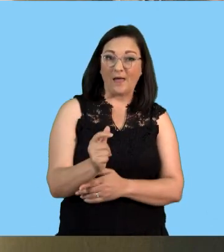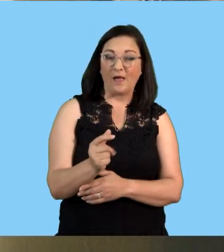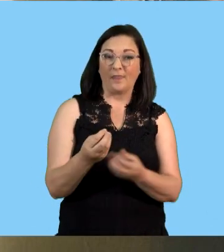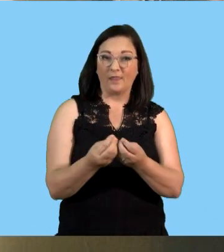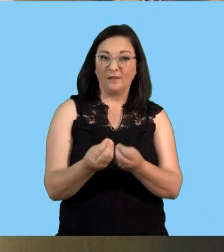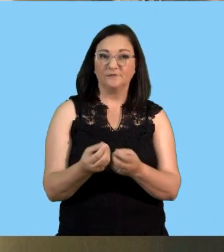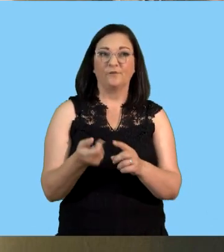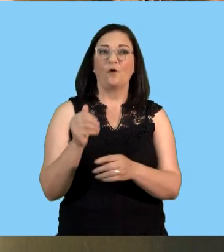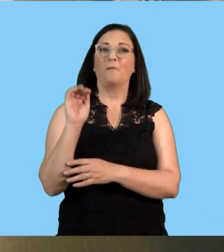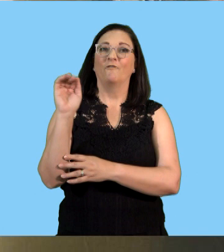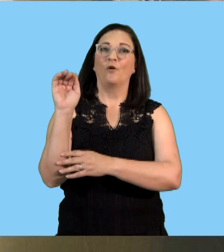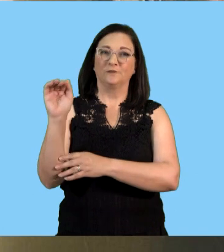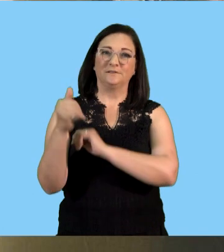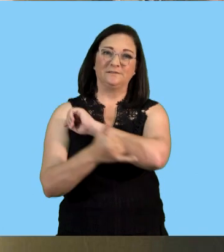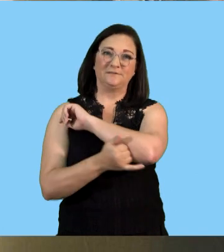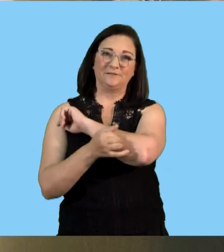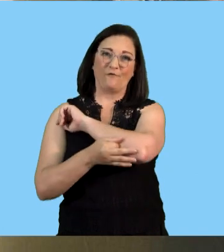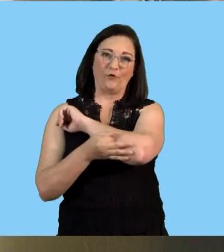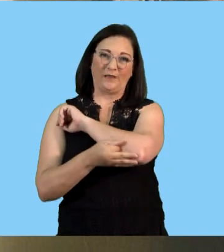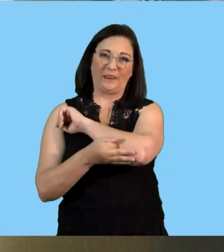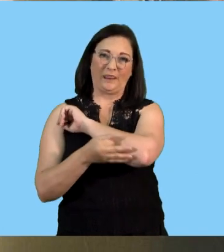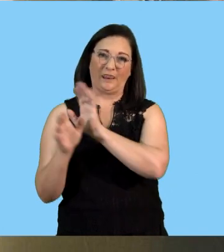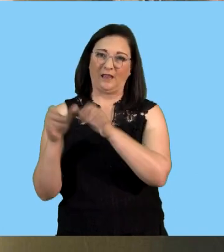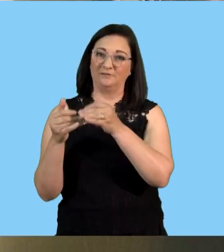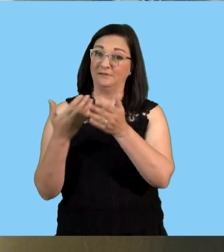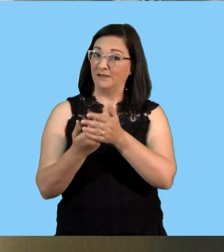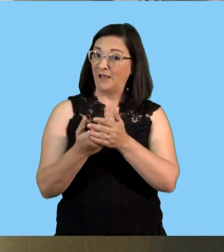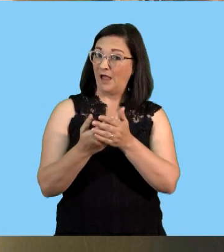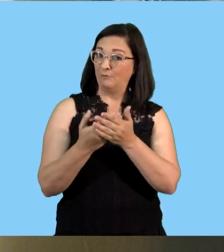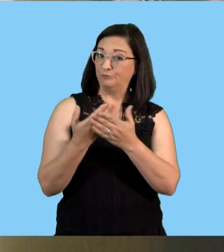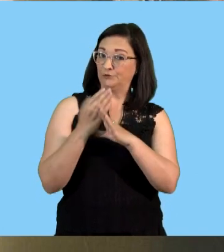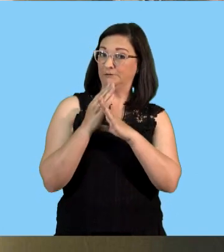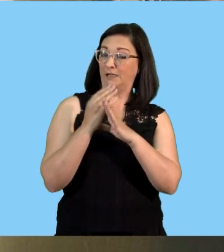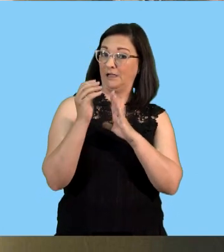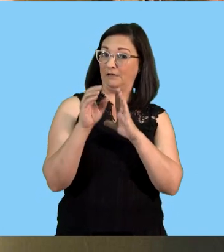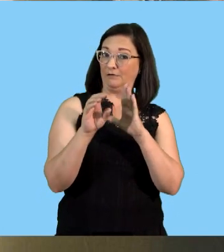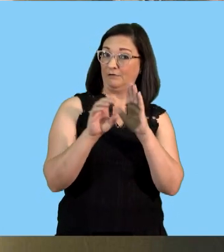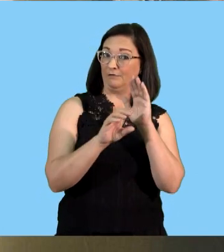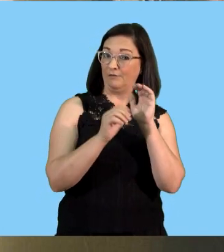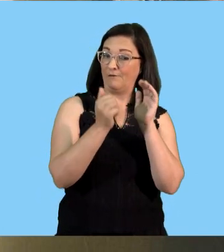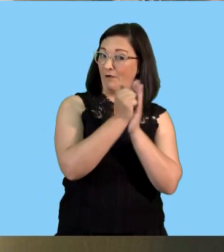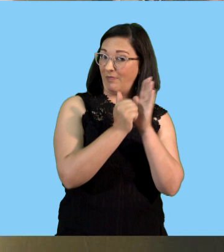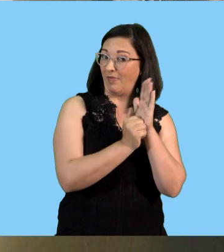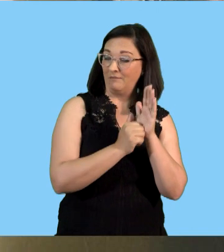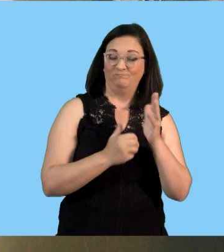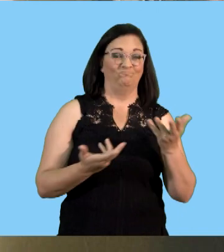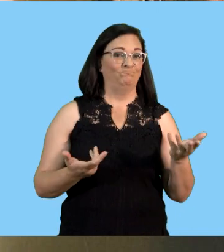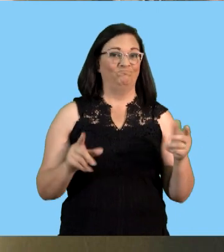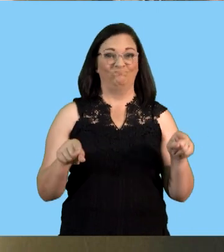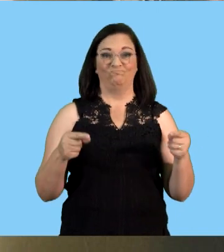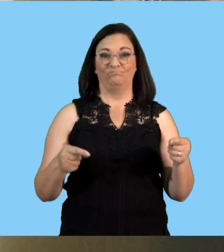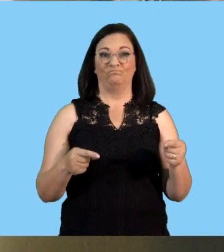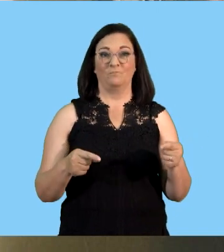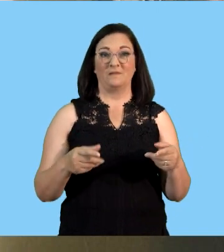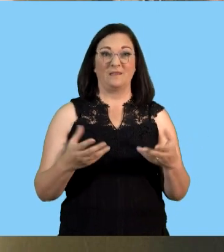goods from foreign countries will not be protected by this act should their consumer rights be violated.